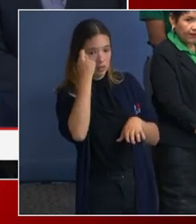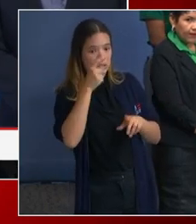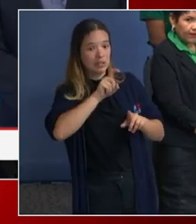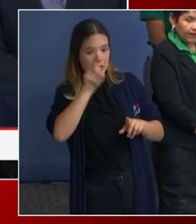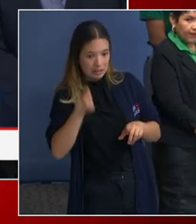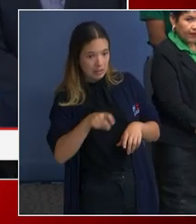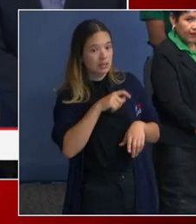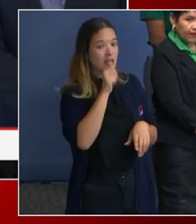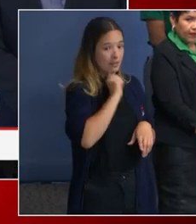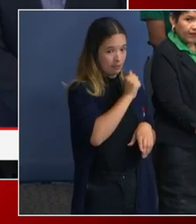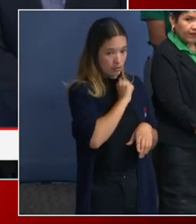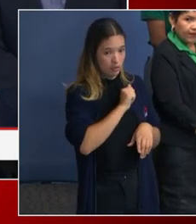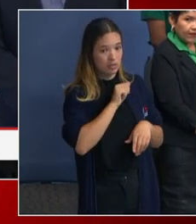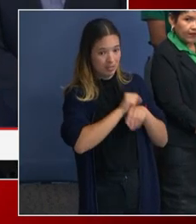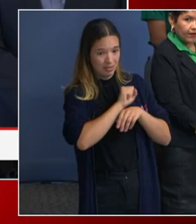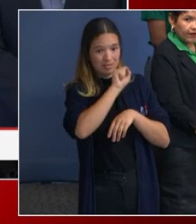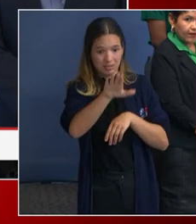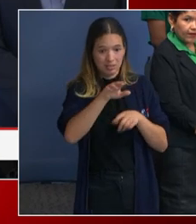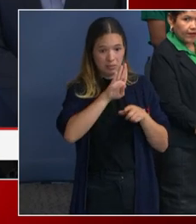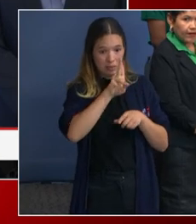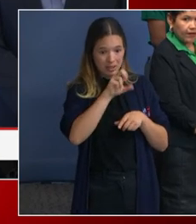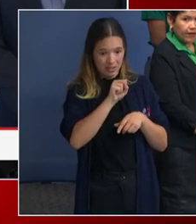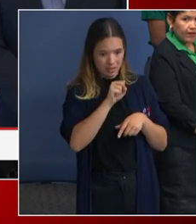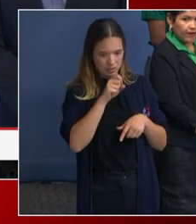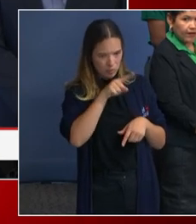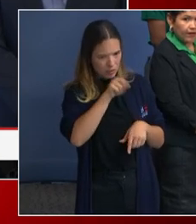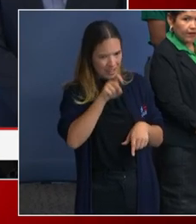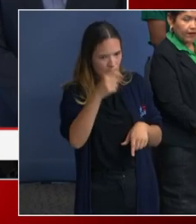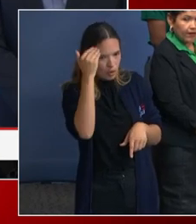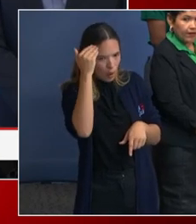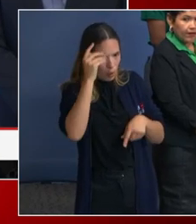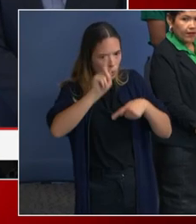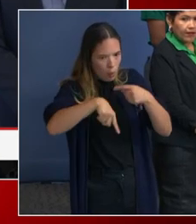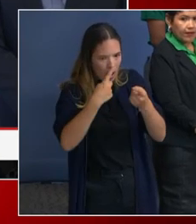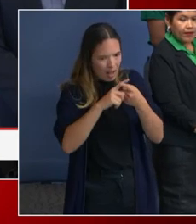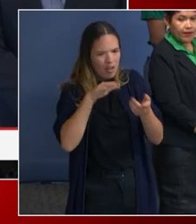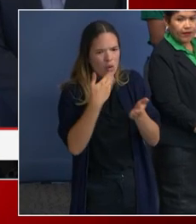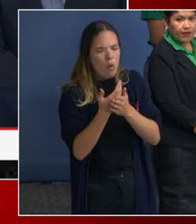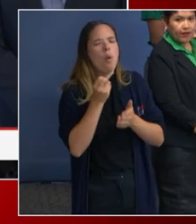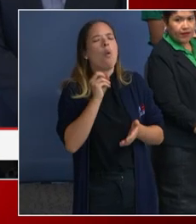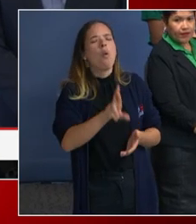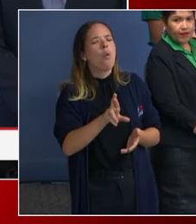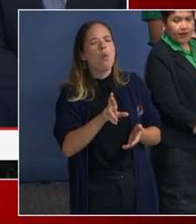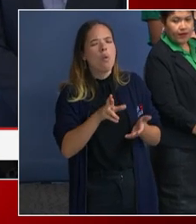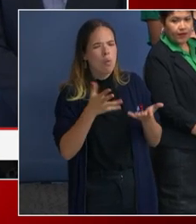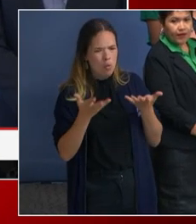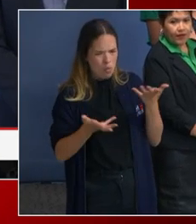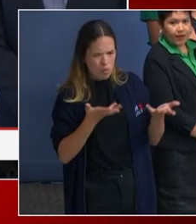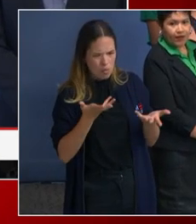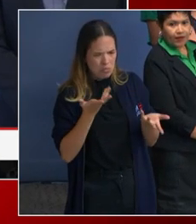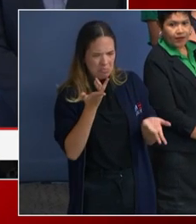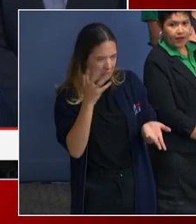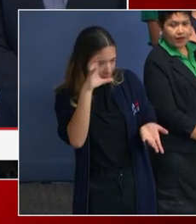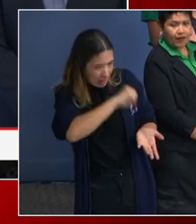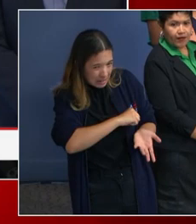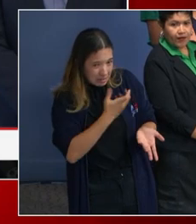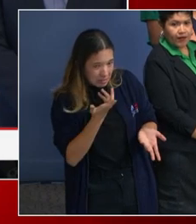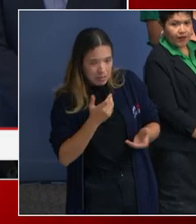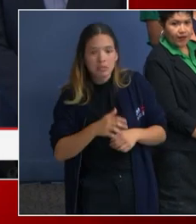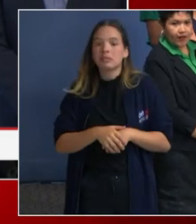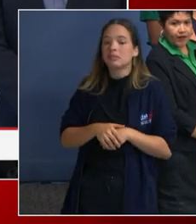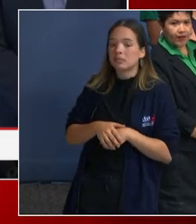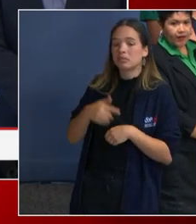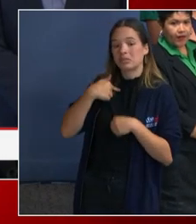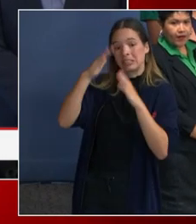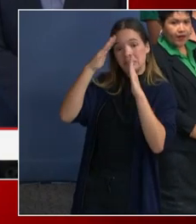buses arriving, or are you just going to have to stand out there and wait? We expect to have a 24/7 presence.